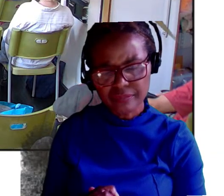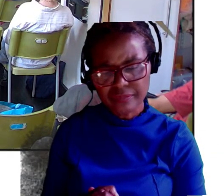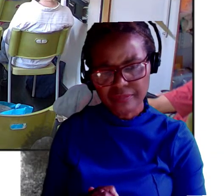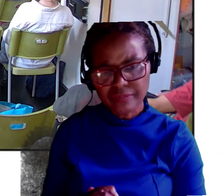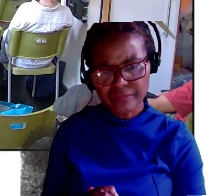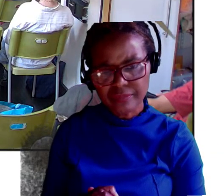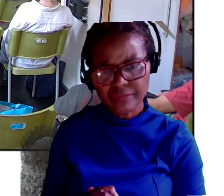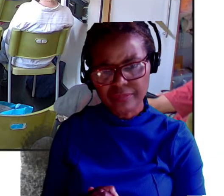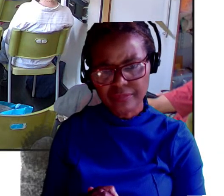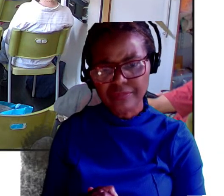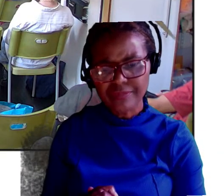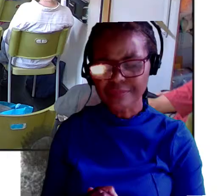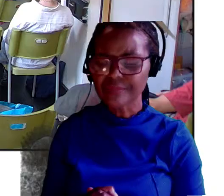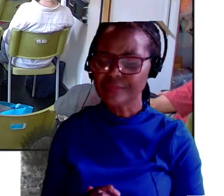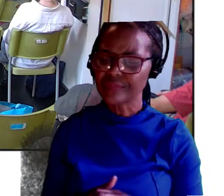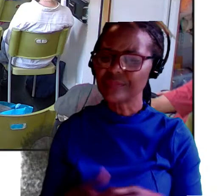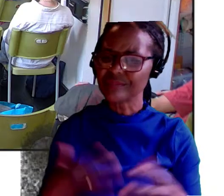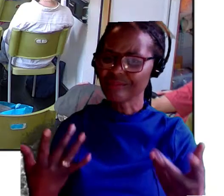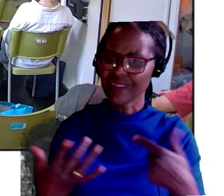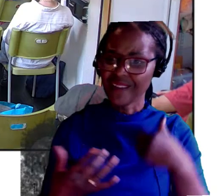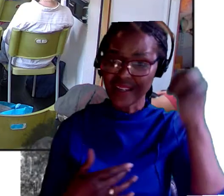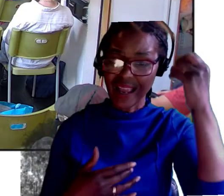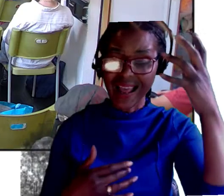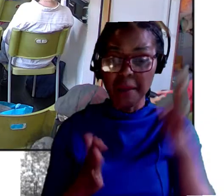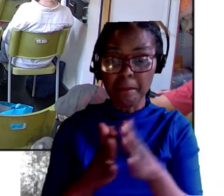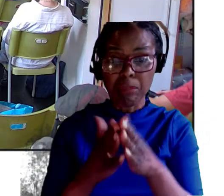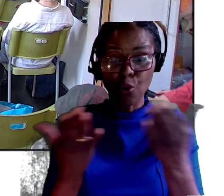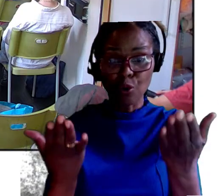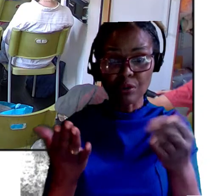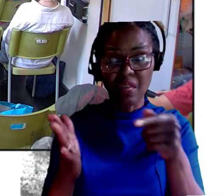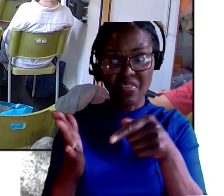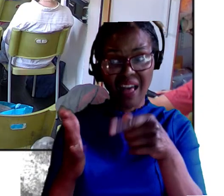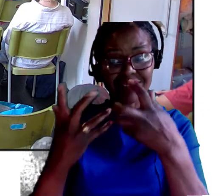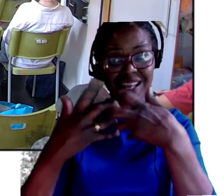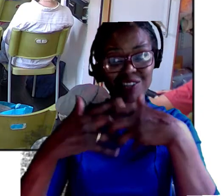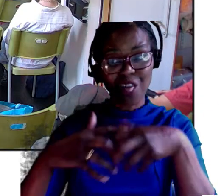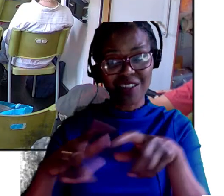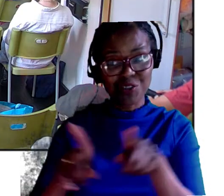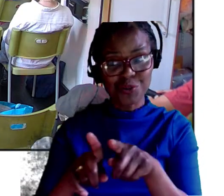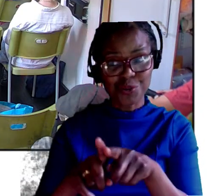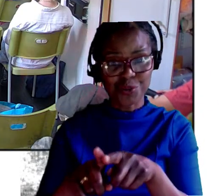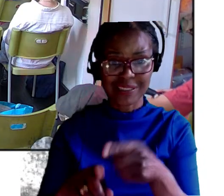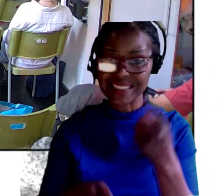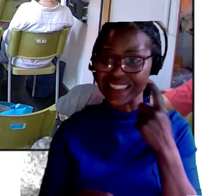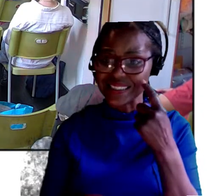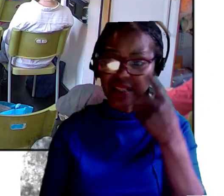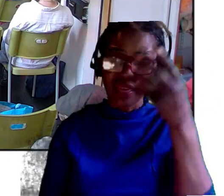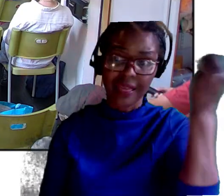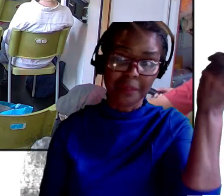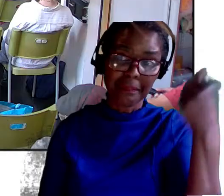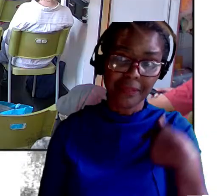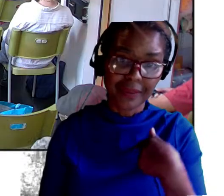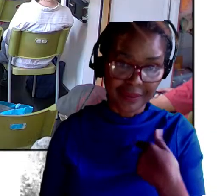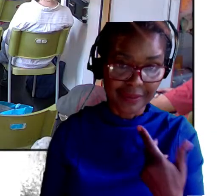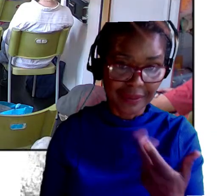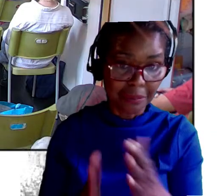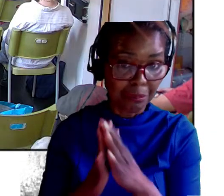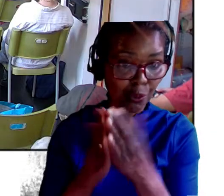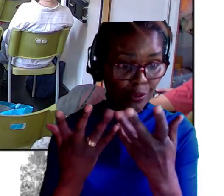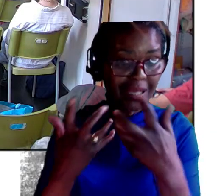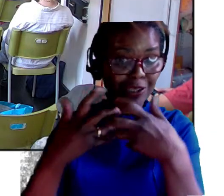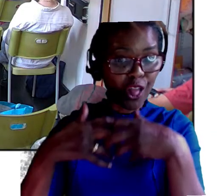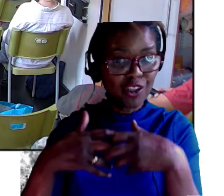tempting to forget that books are a technology as well, all that kind of thing. So in terms of is it a technology to have a